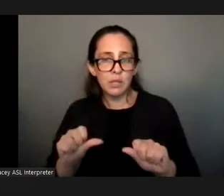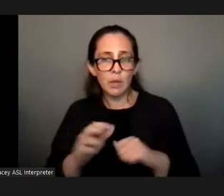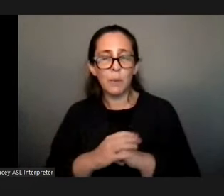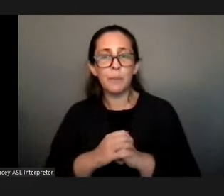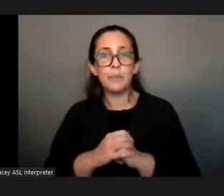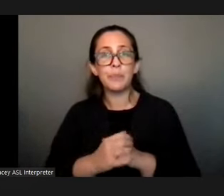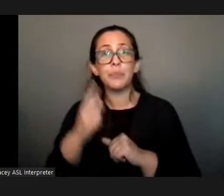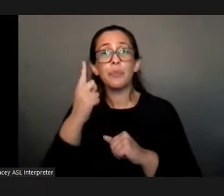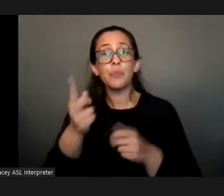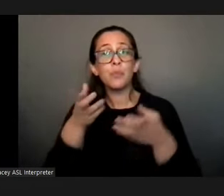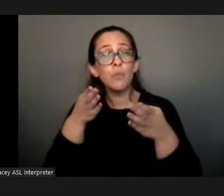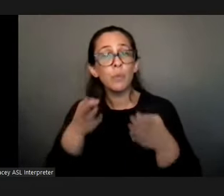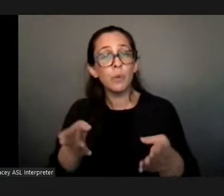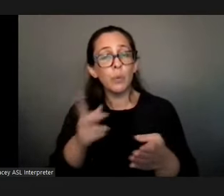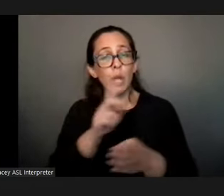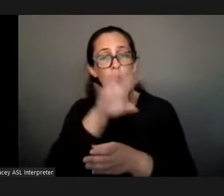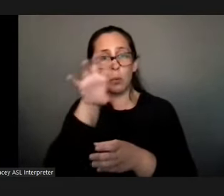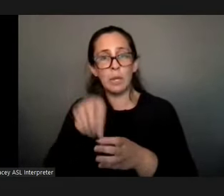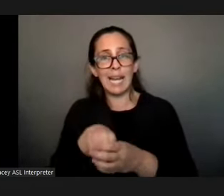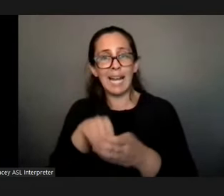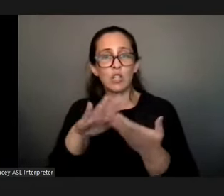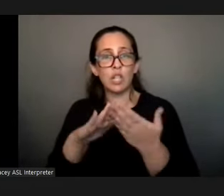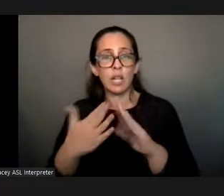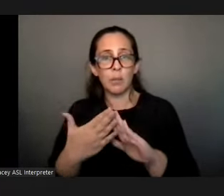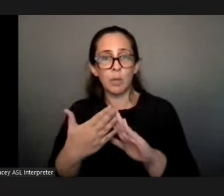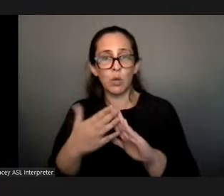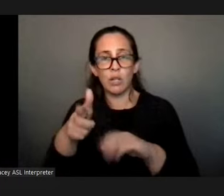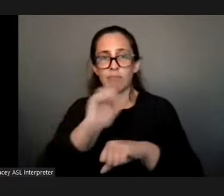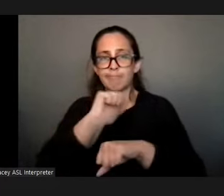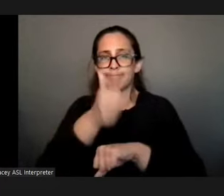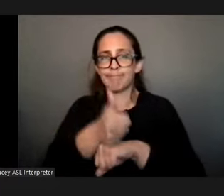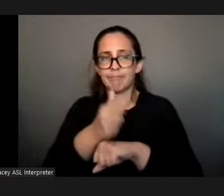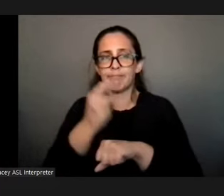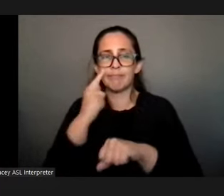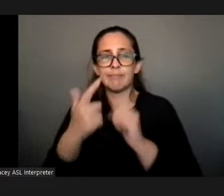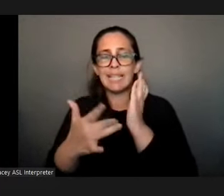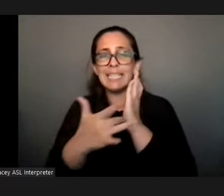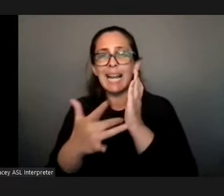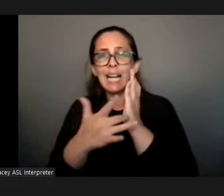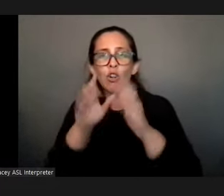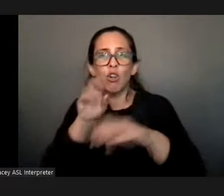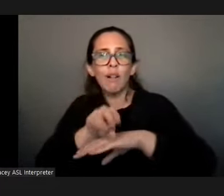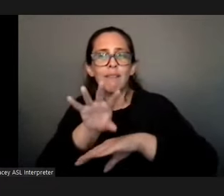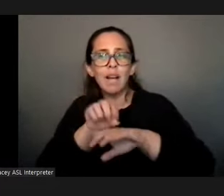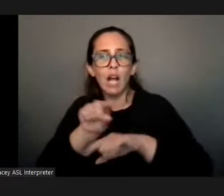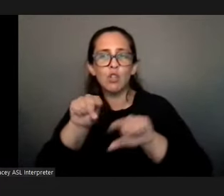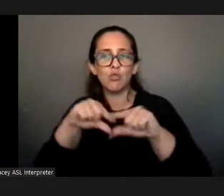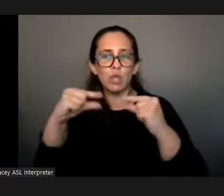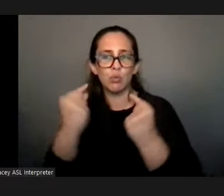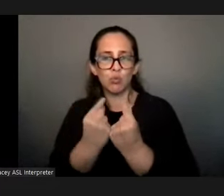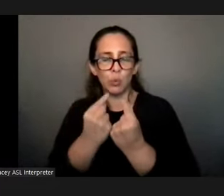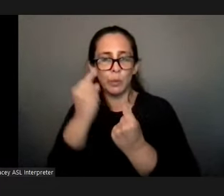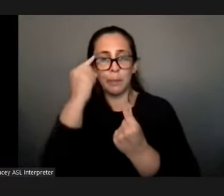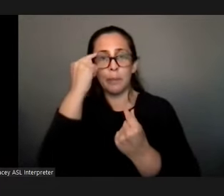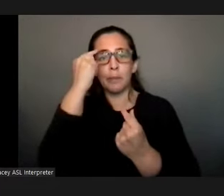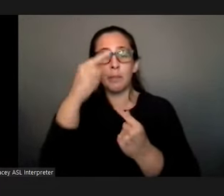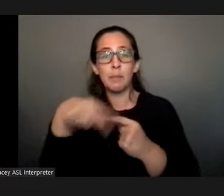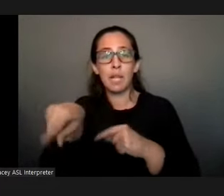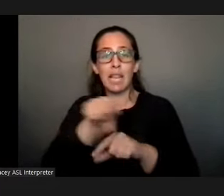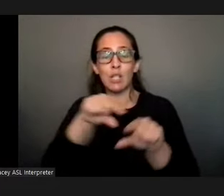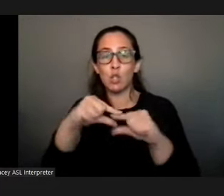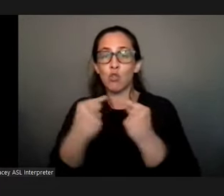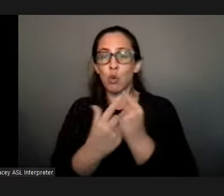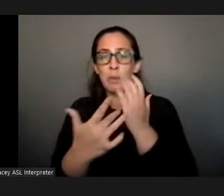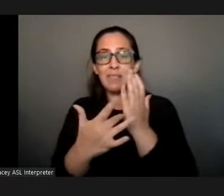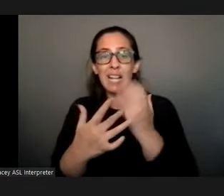One way we'll be engaging with the communities is through the creation of an environmental justice technical advisory group. This is a group of technical experts